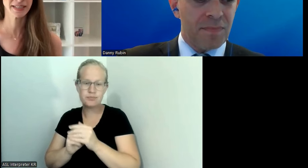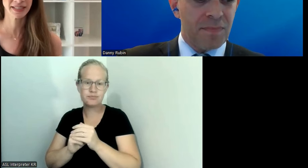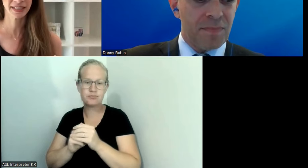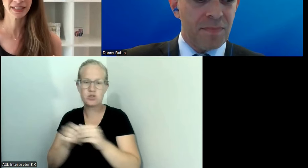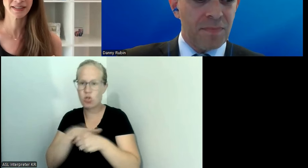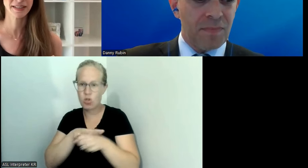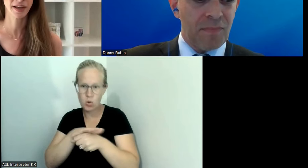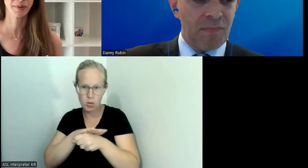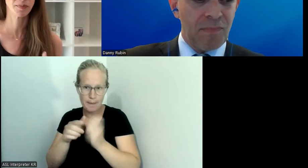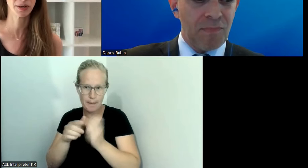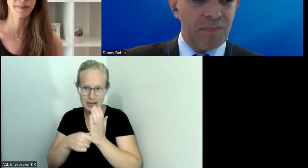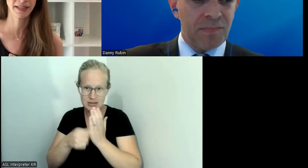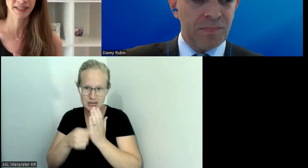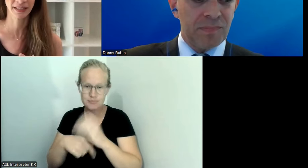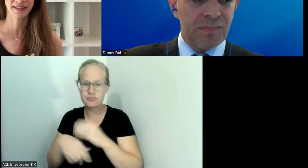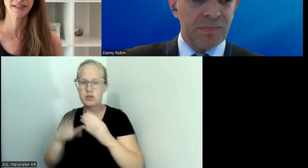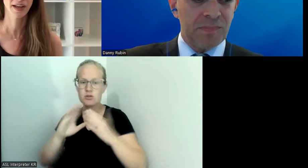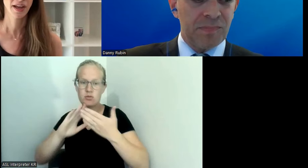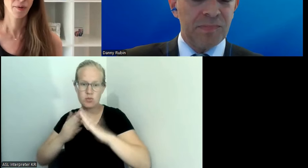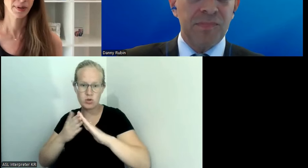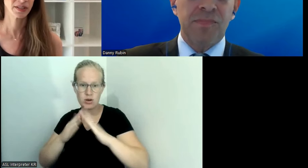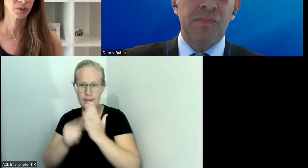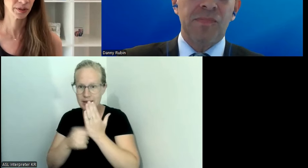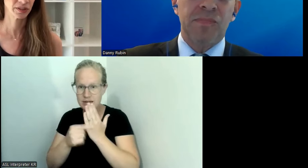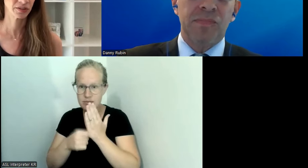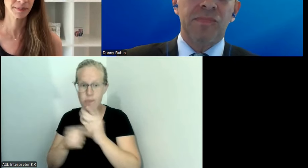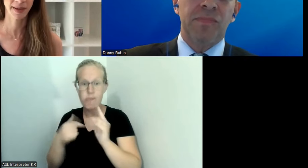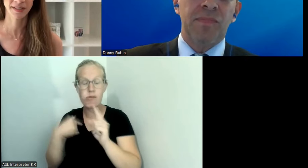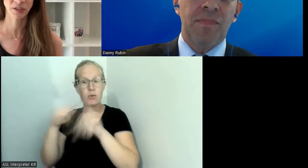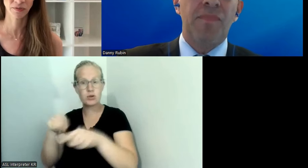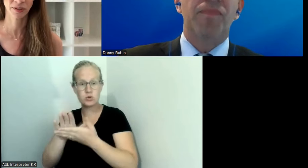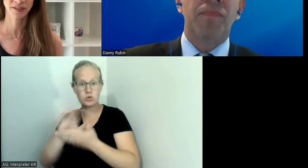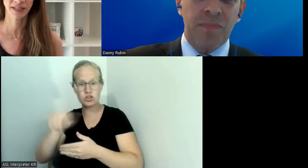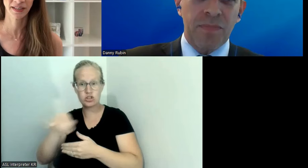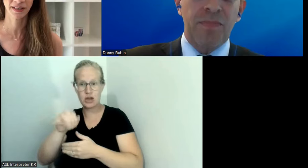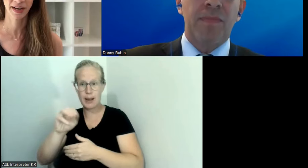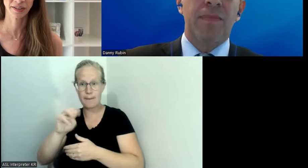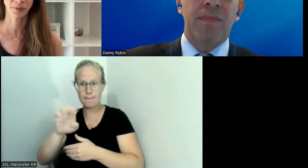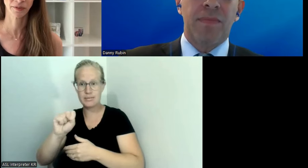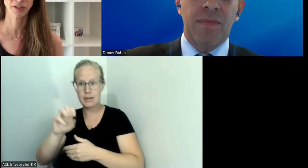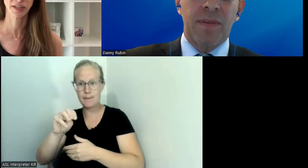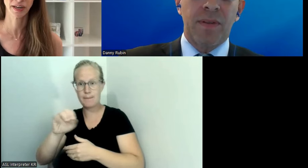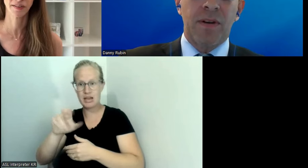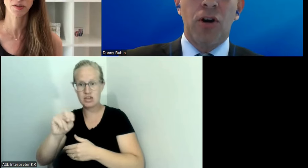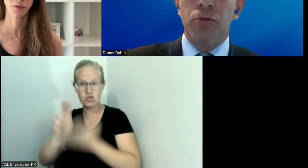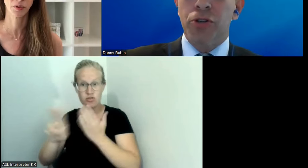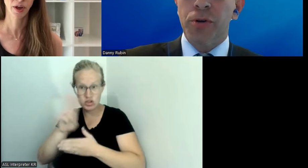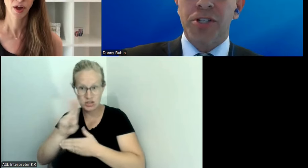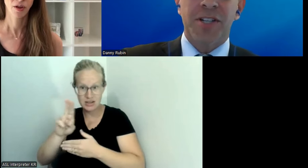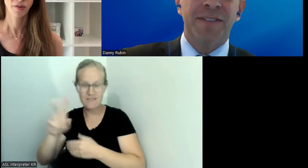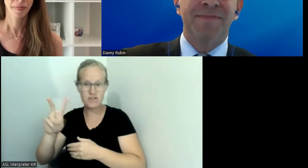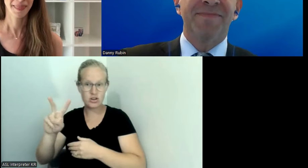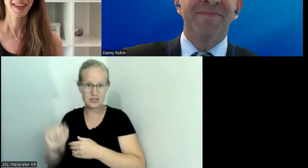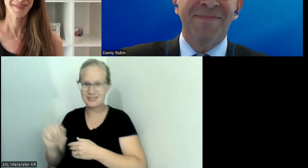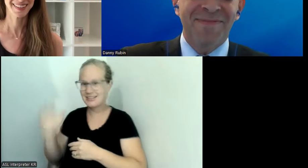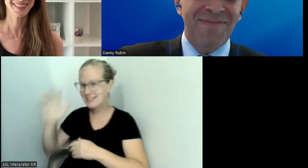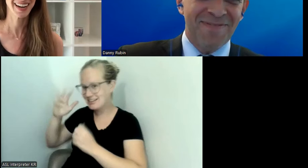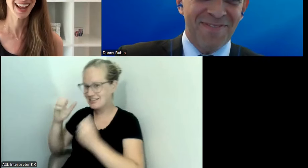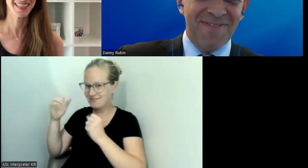local magazines, um, community magazines. I went to school at James Madison university in Harrisonburg, Virginia. And so yeah,